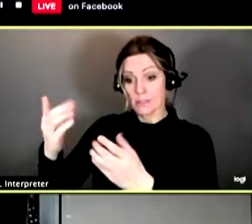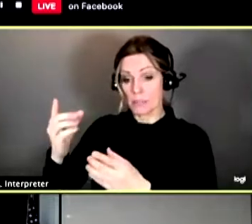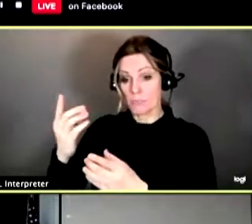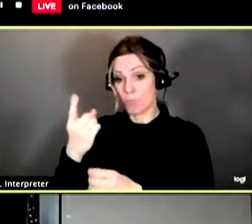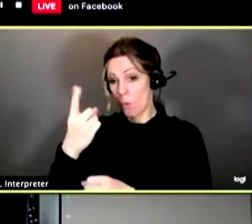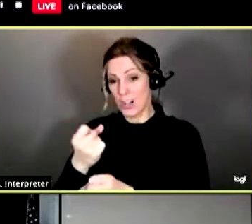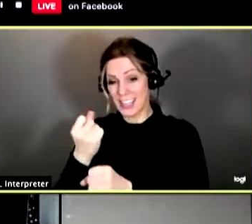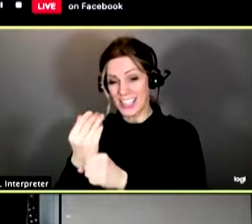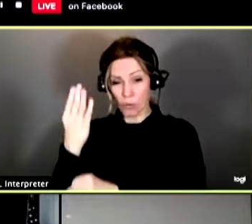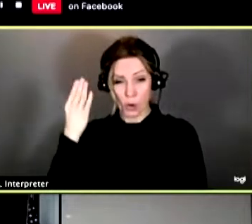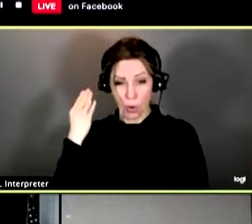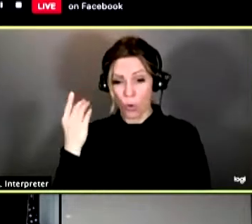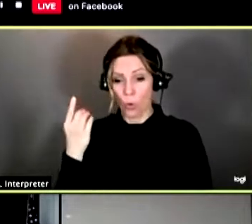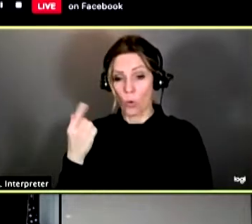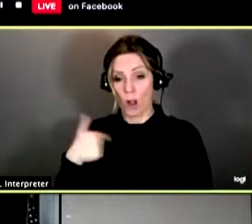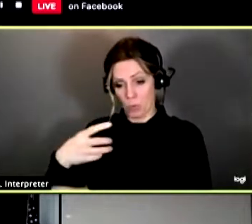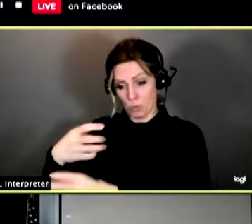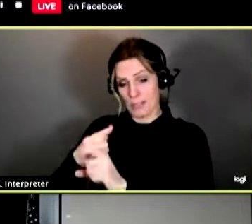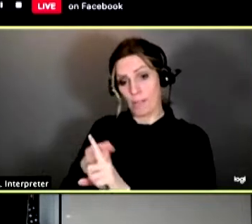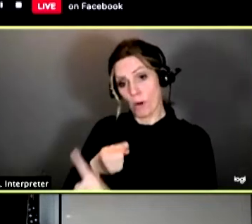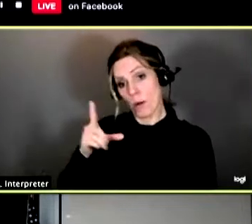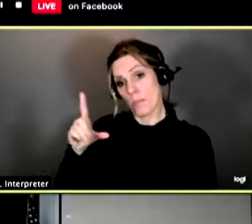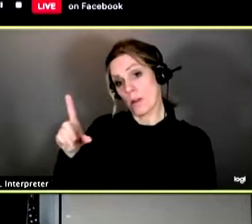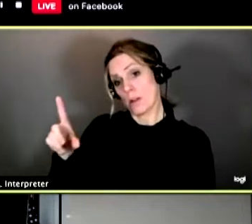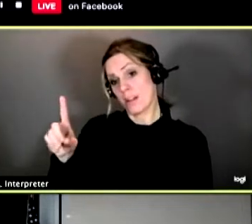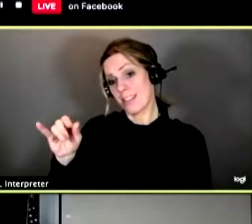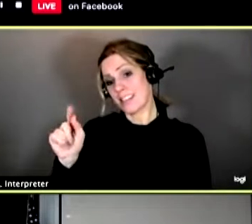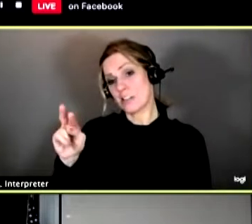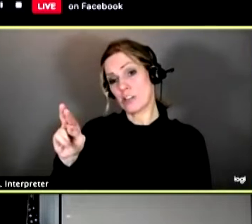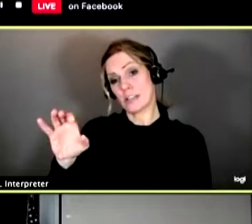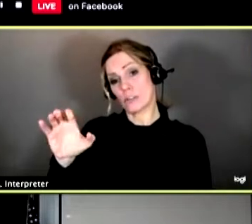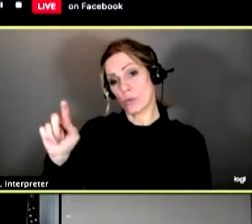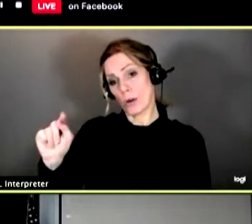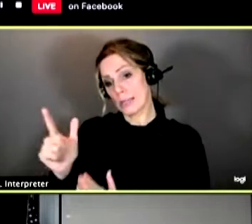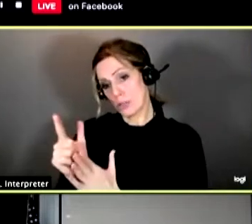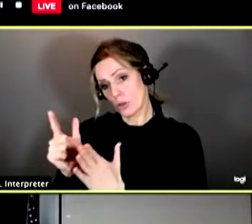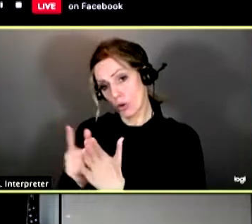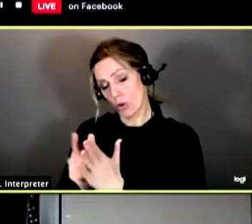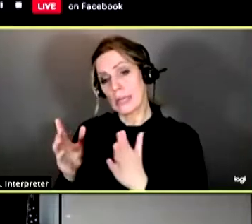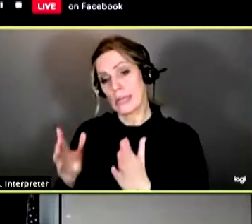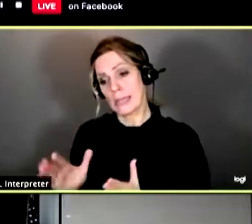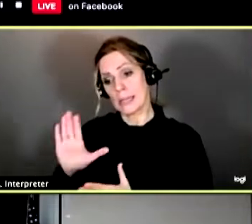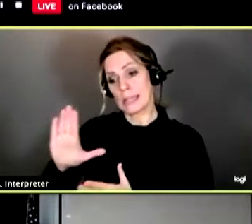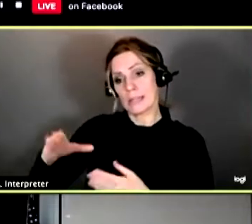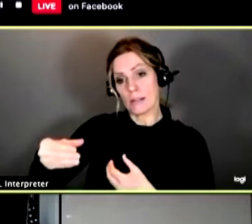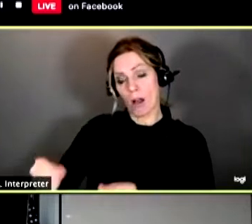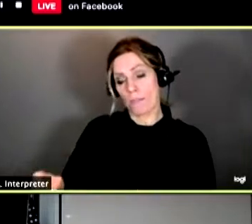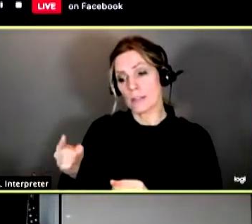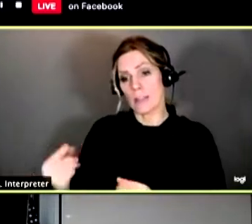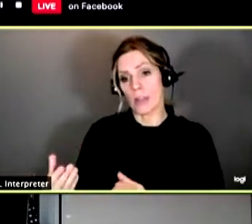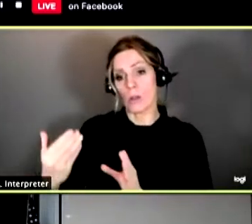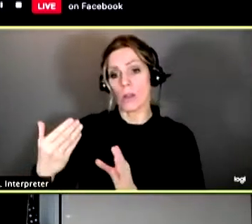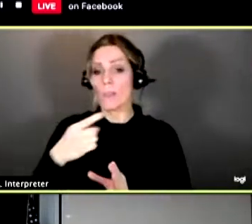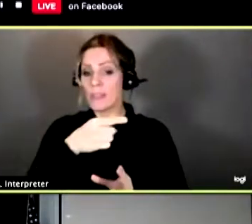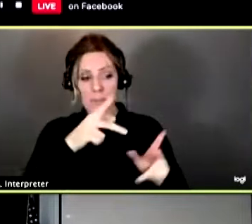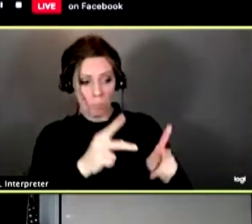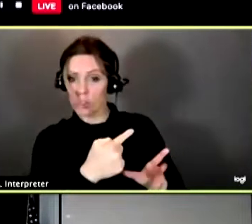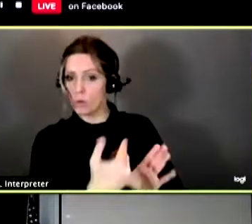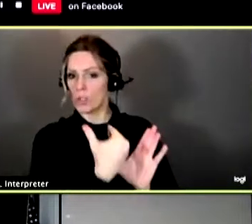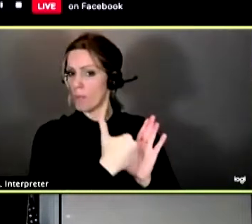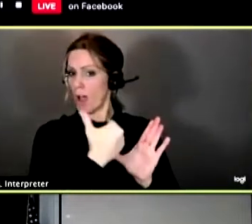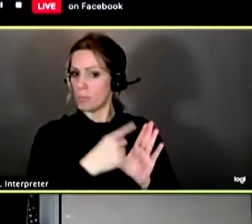office. When the person would continuously bother me for a whole year and they would do nothing about it, I ended